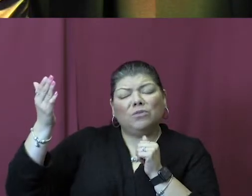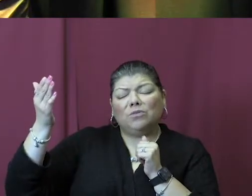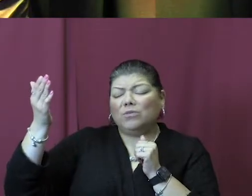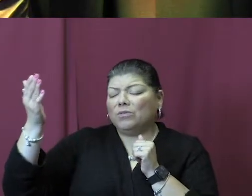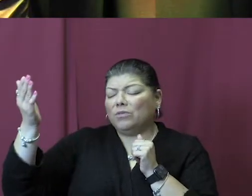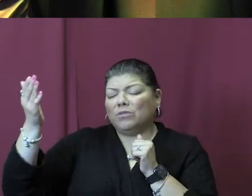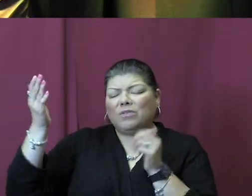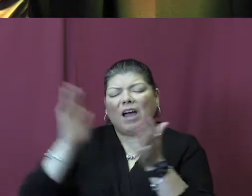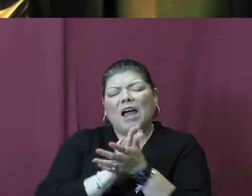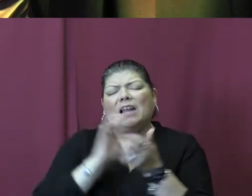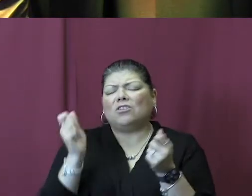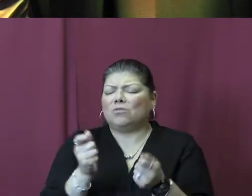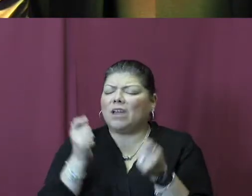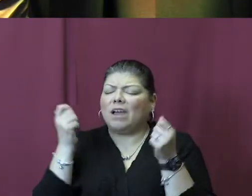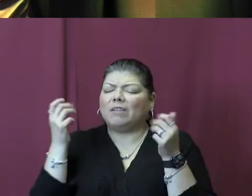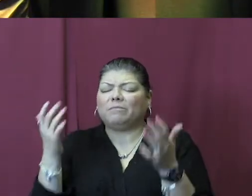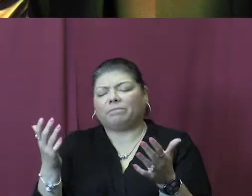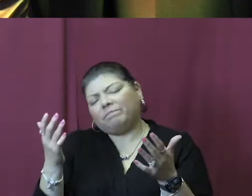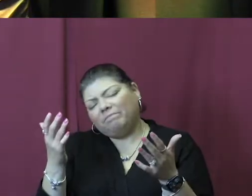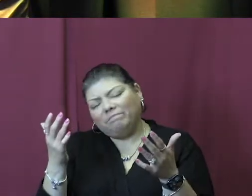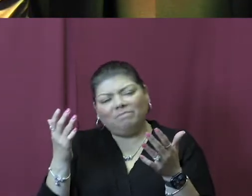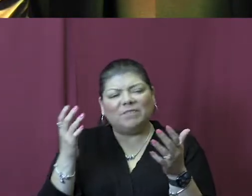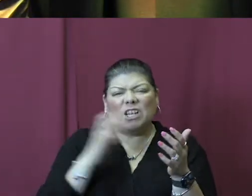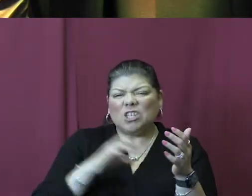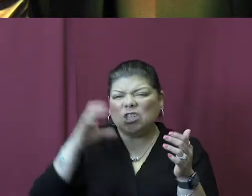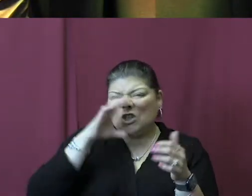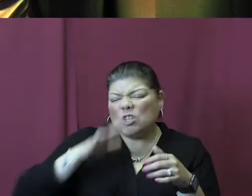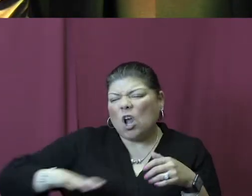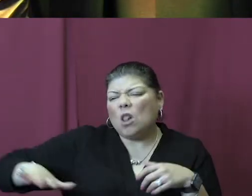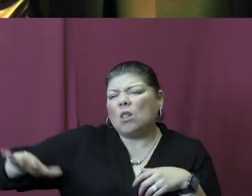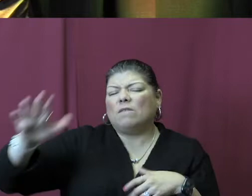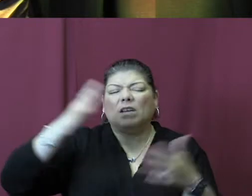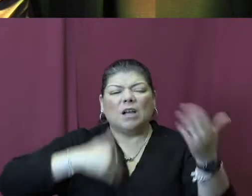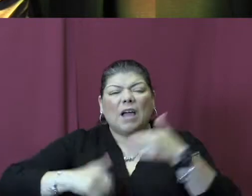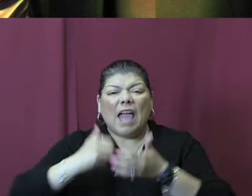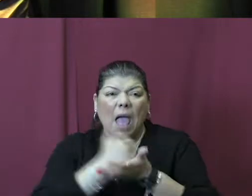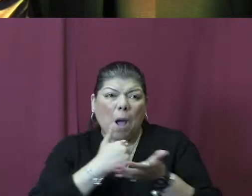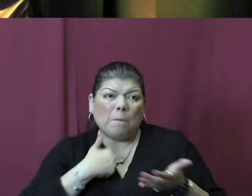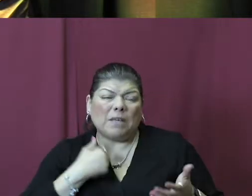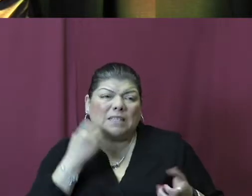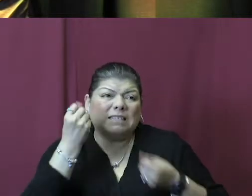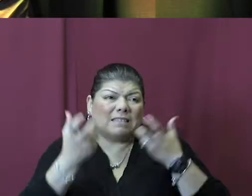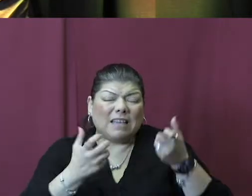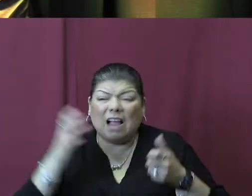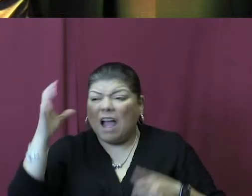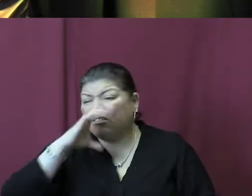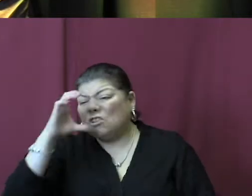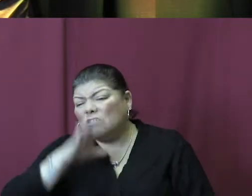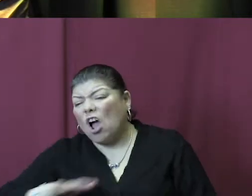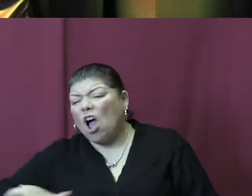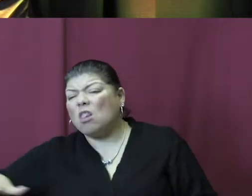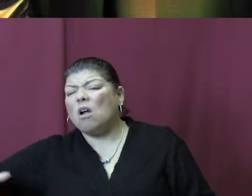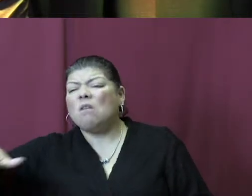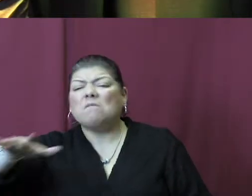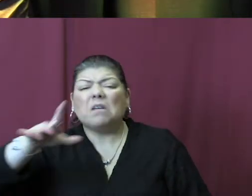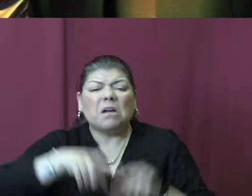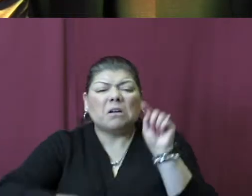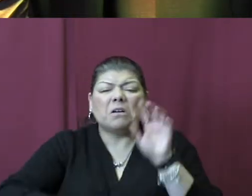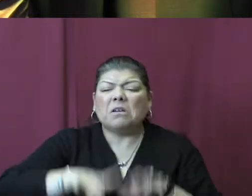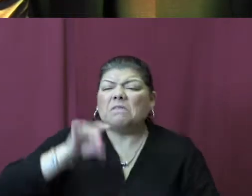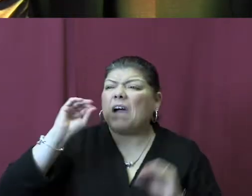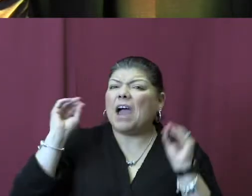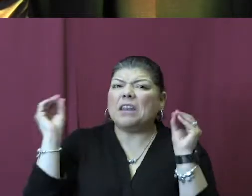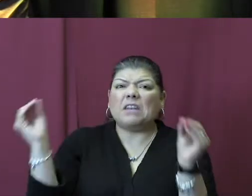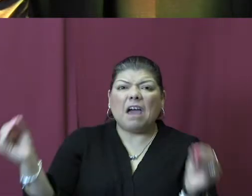you. Hallelujah. Searched all over. Come on, help me. Searched all over. Couldn't find